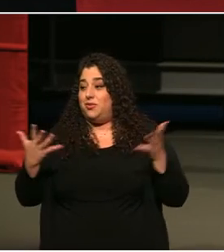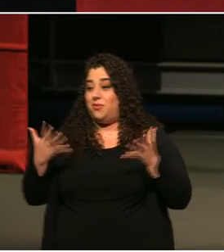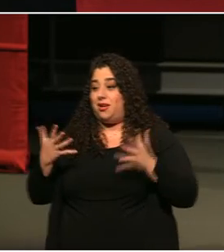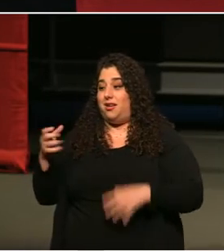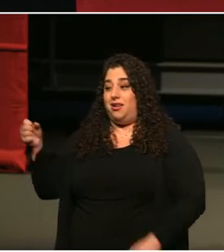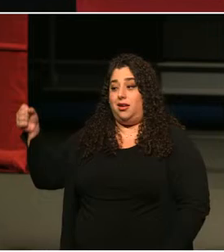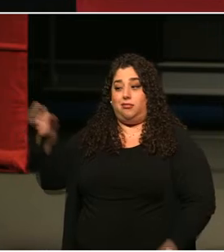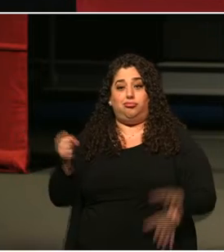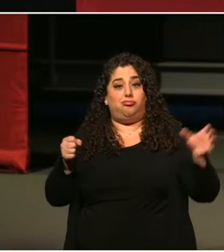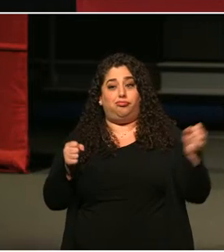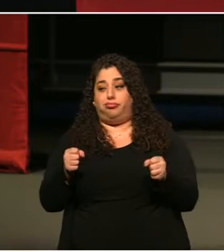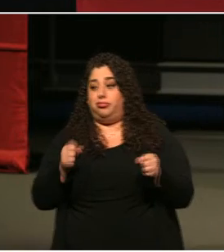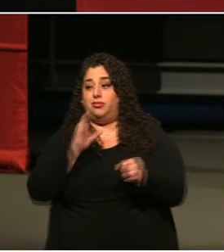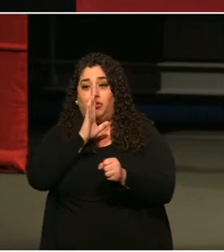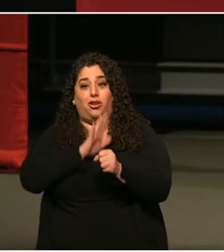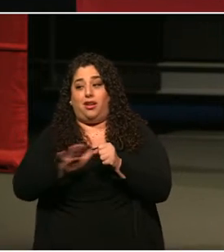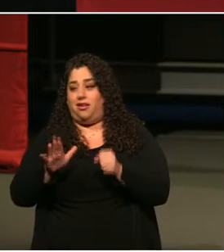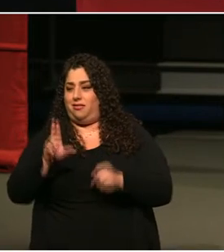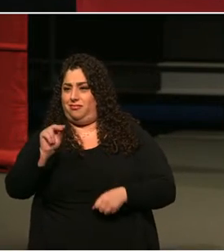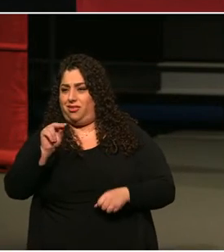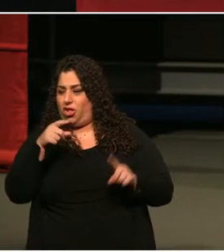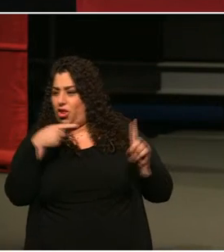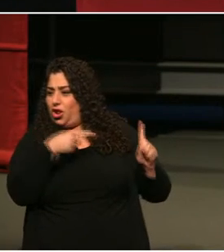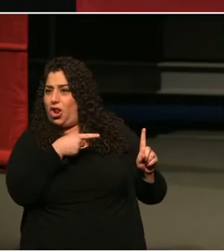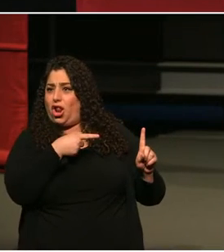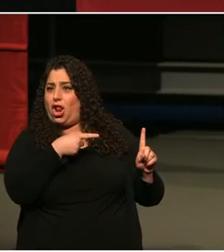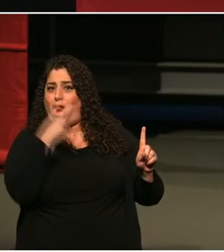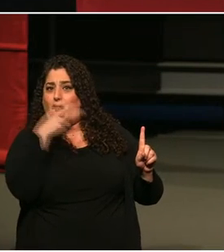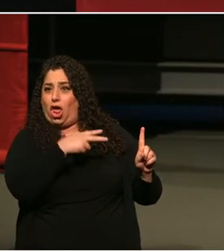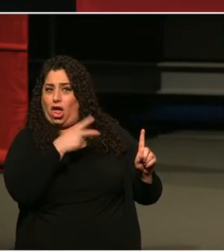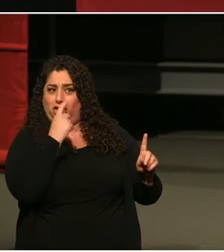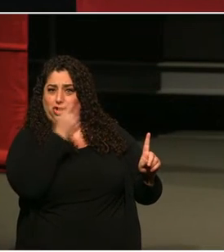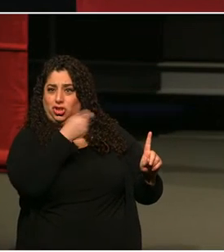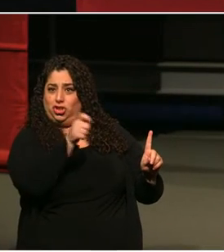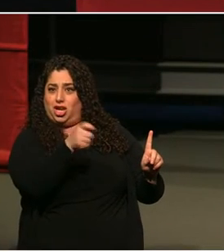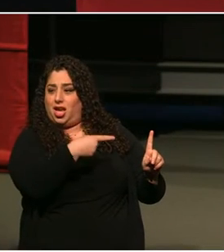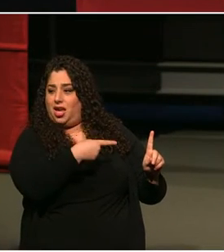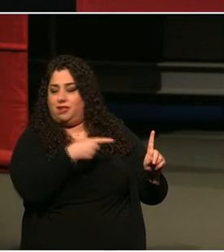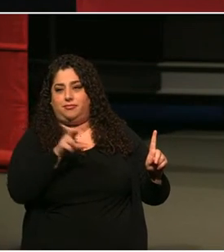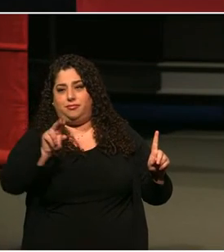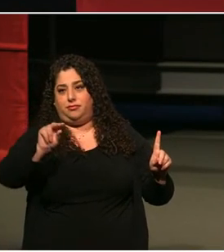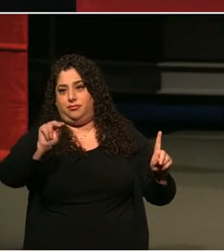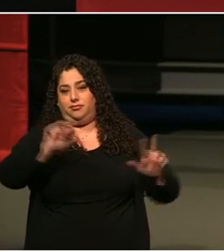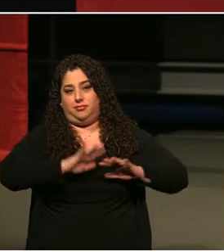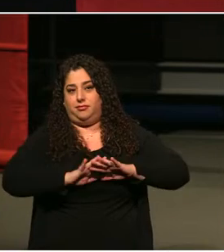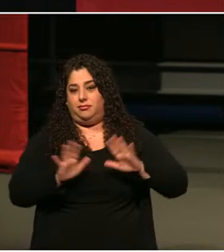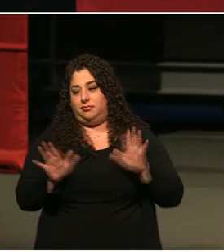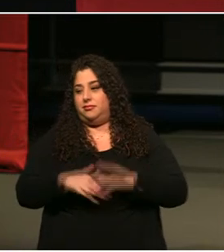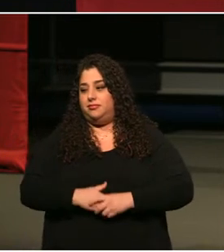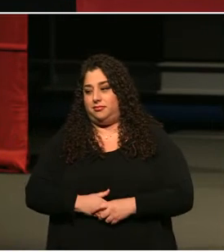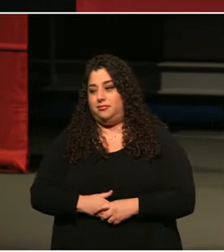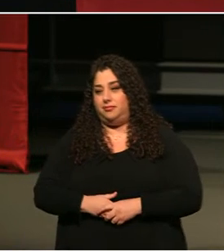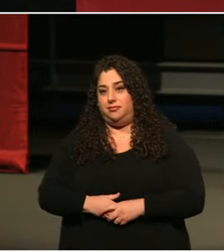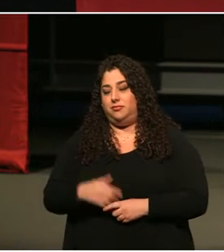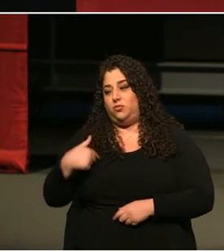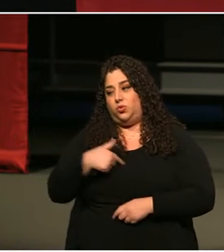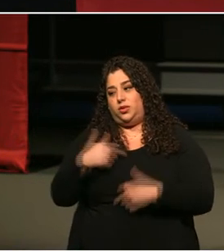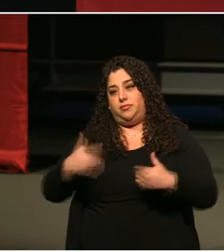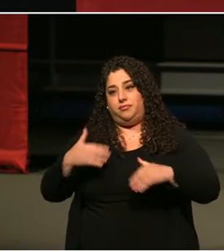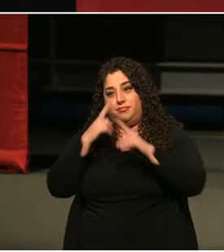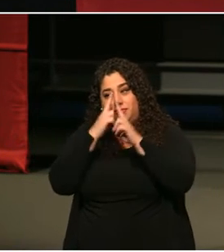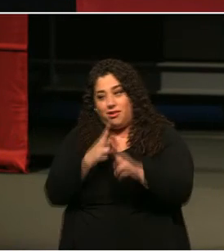Purple. I would like to also reiterate our apology and our gratitude towards